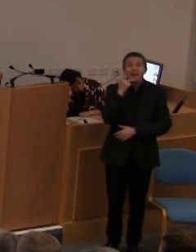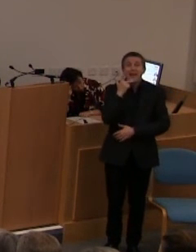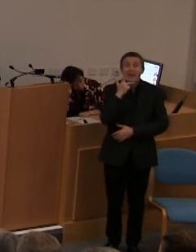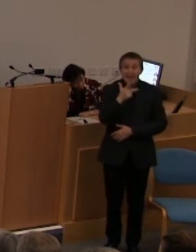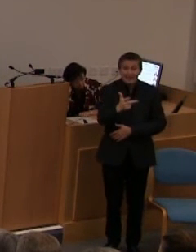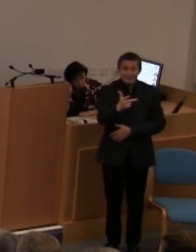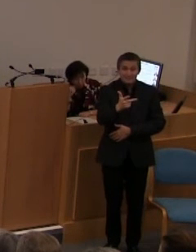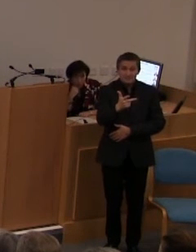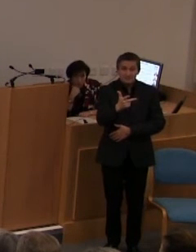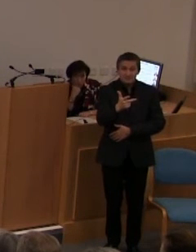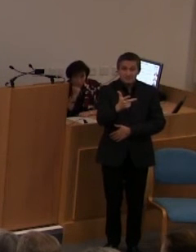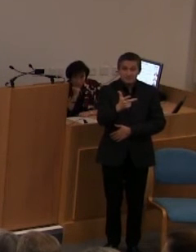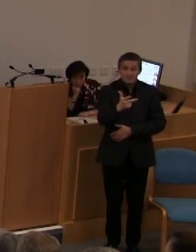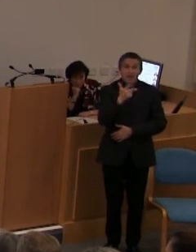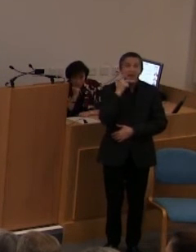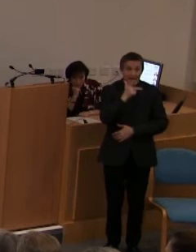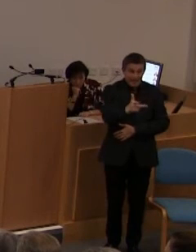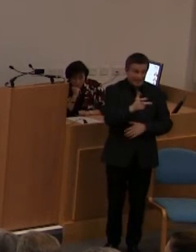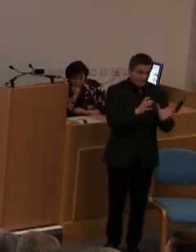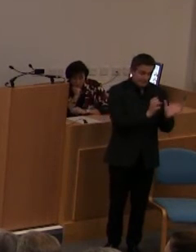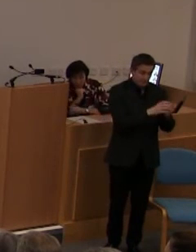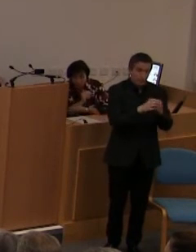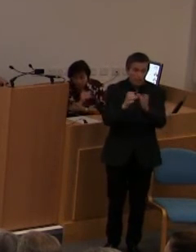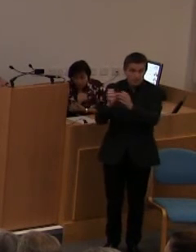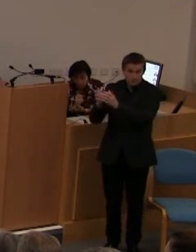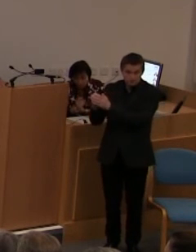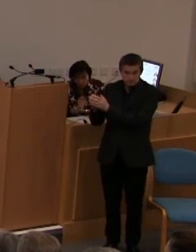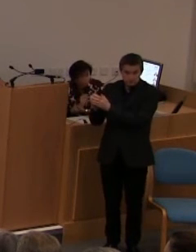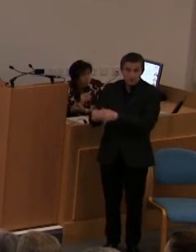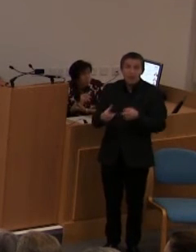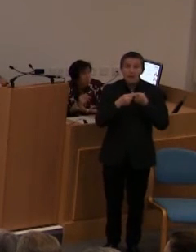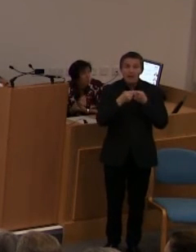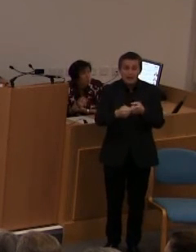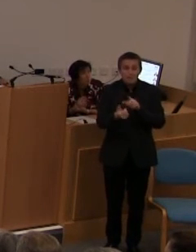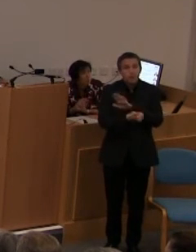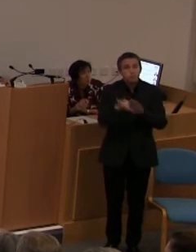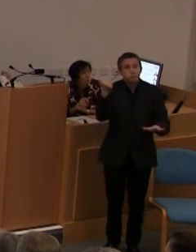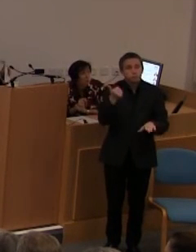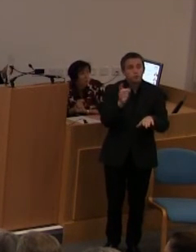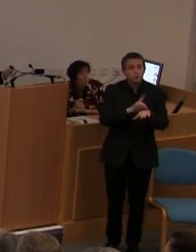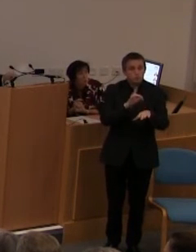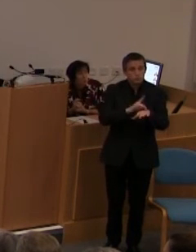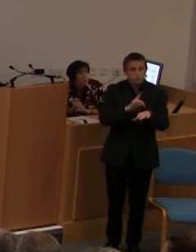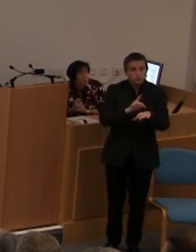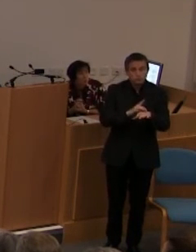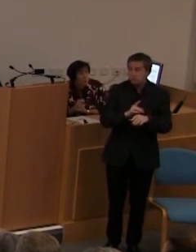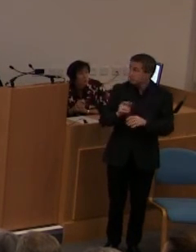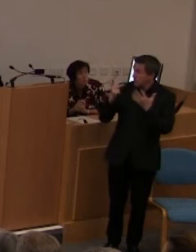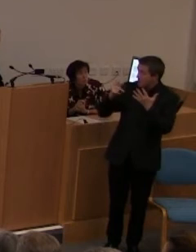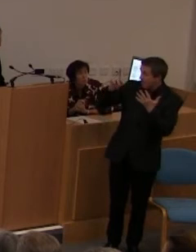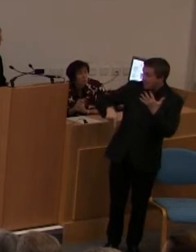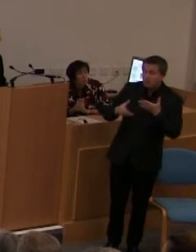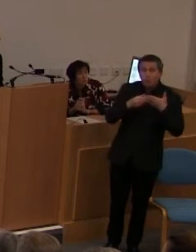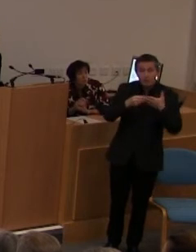and these were led by very experienced and knowledgeable consultants that help shape the future. But